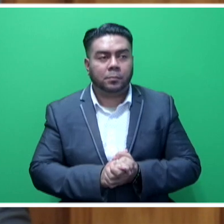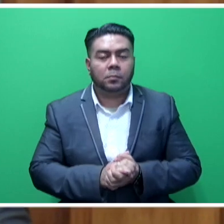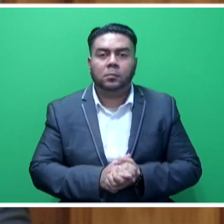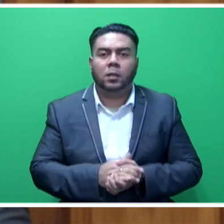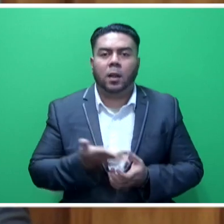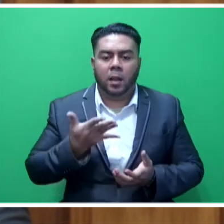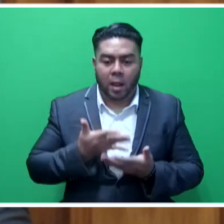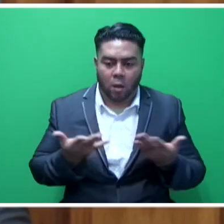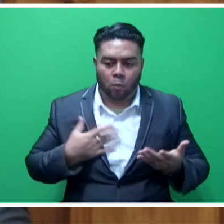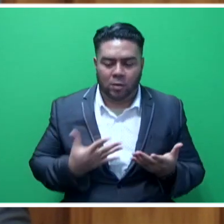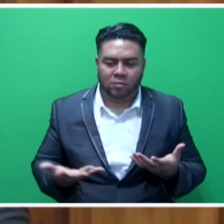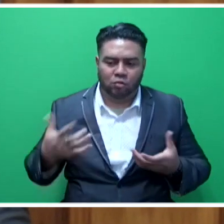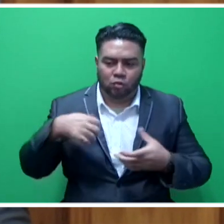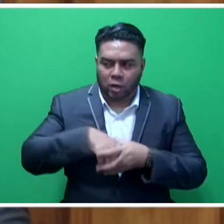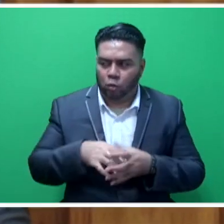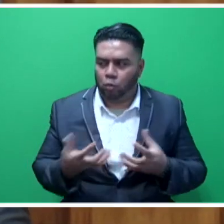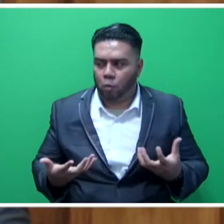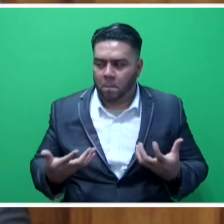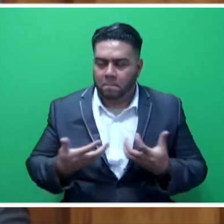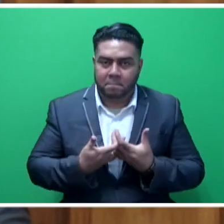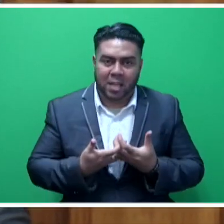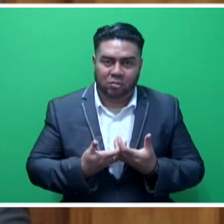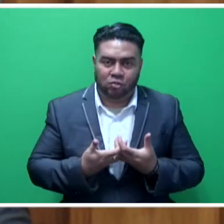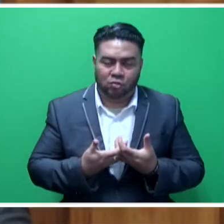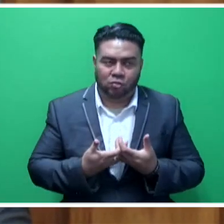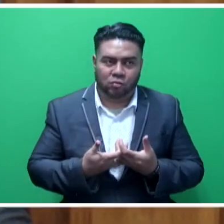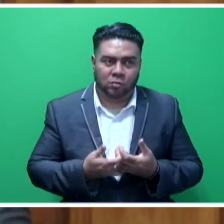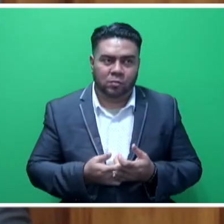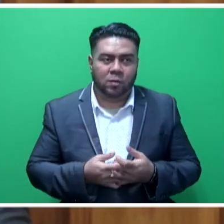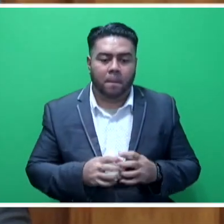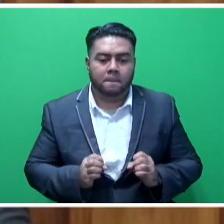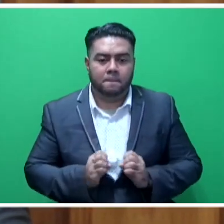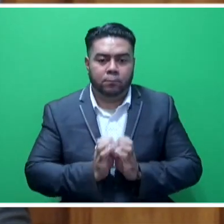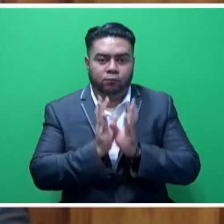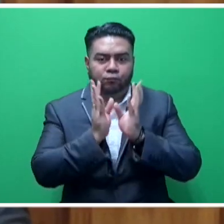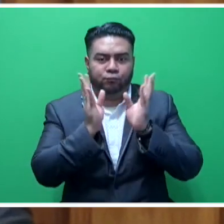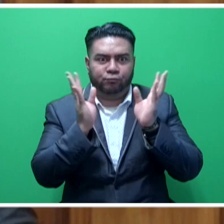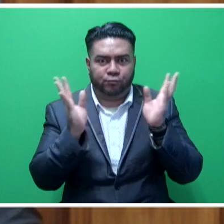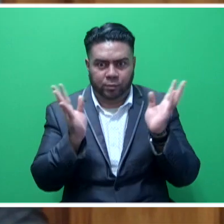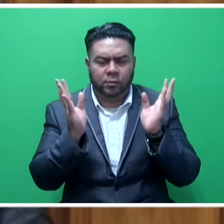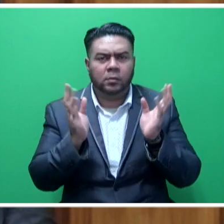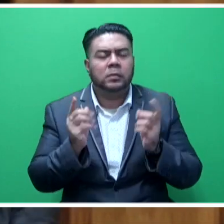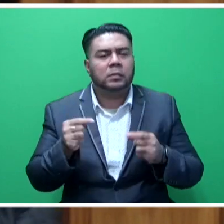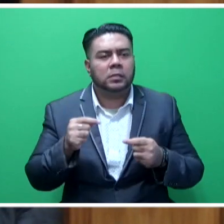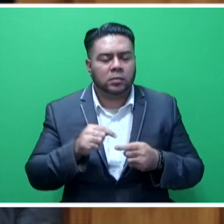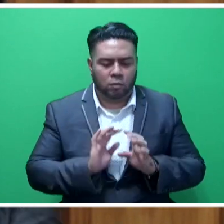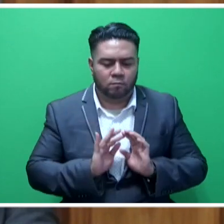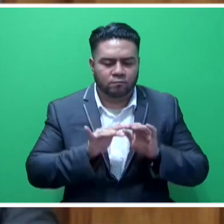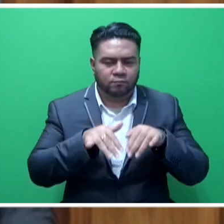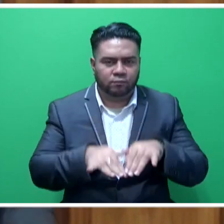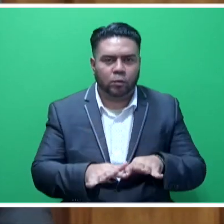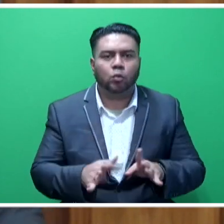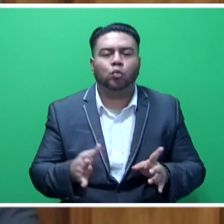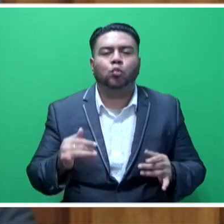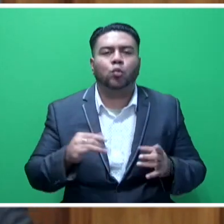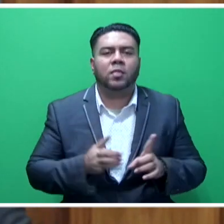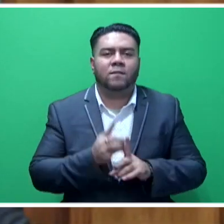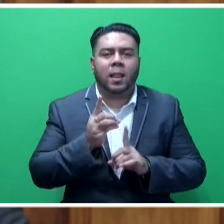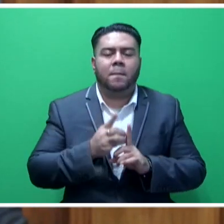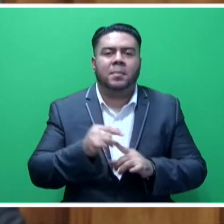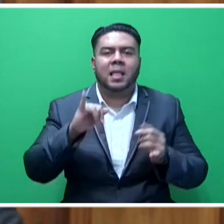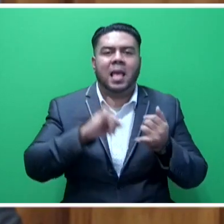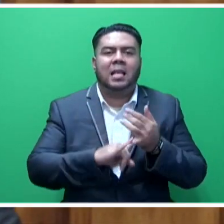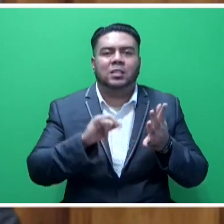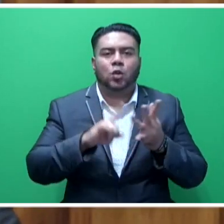volcano parameters into their system so that in the future, I think they're developing an SOP. They are working on an